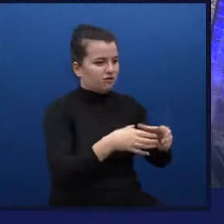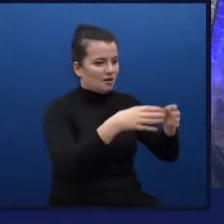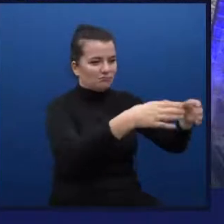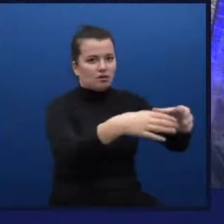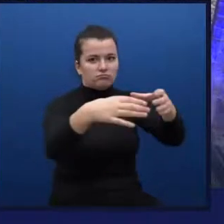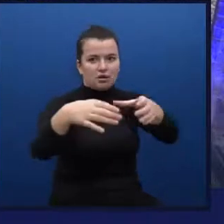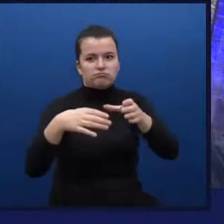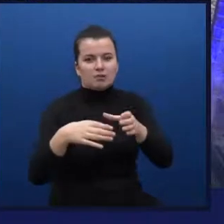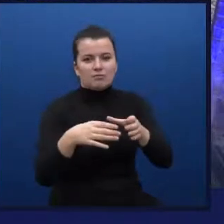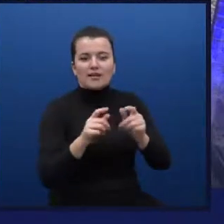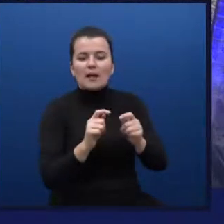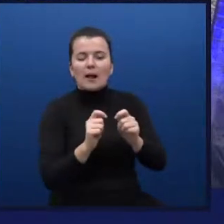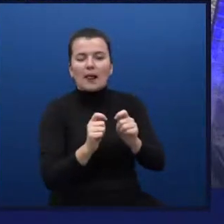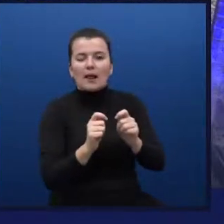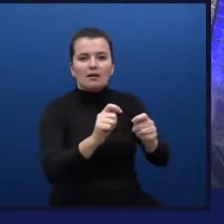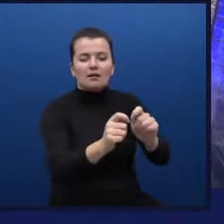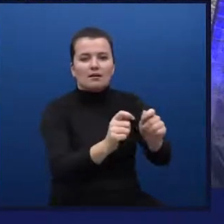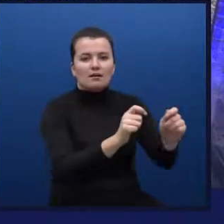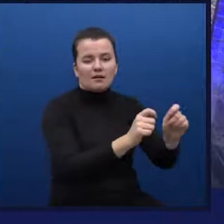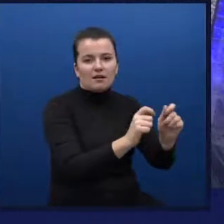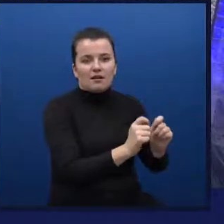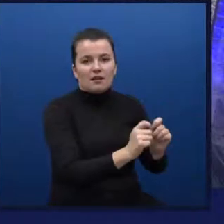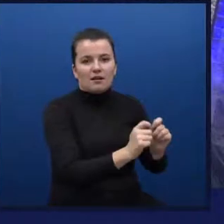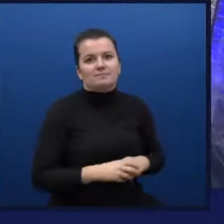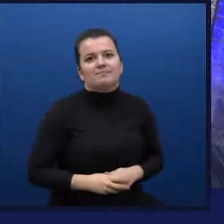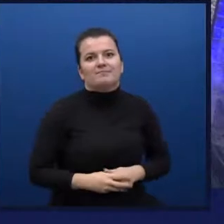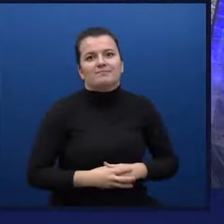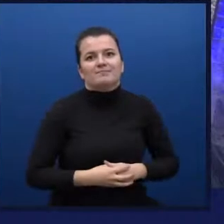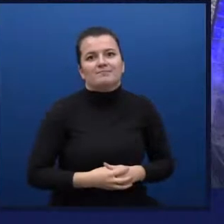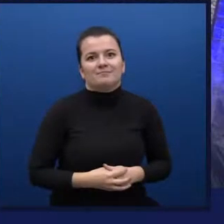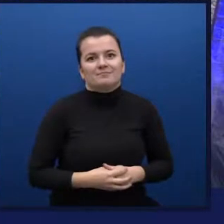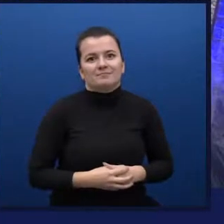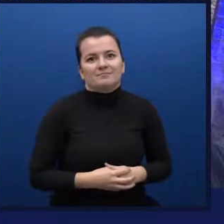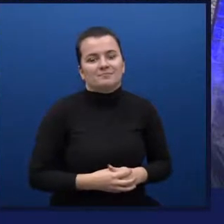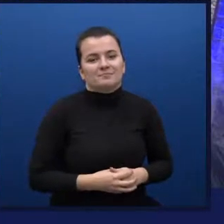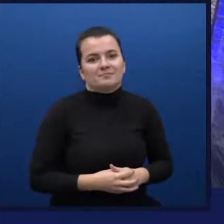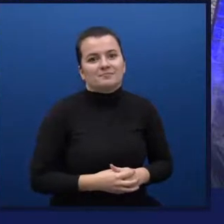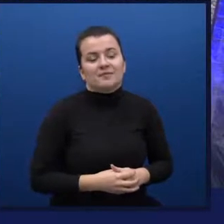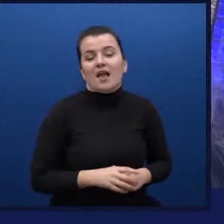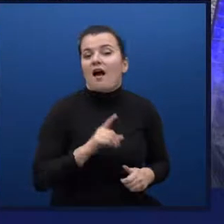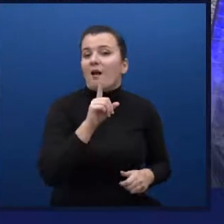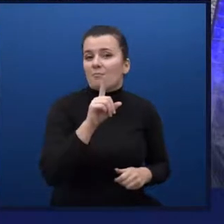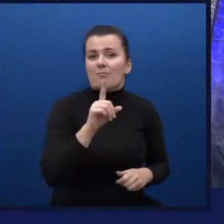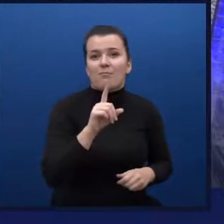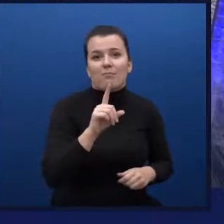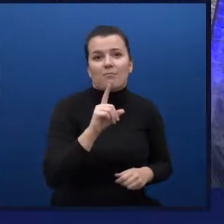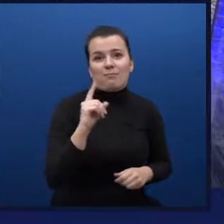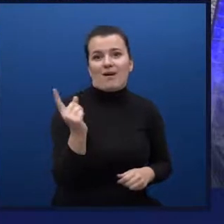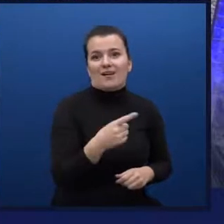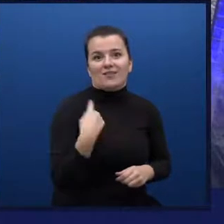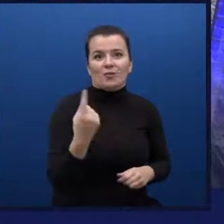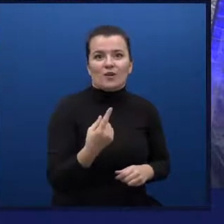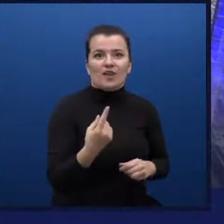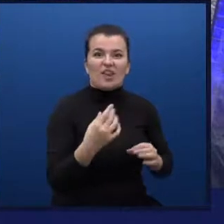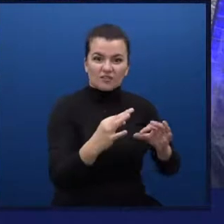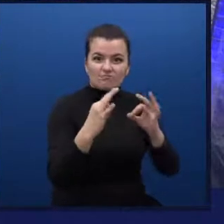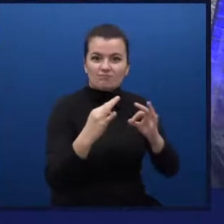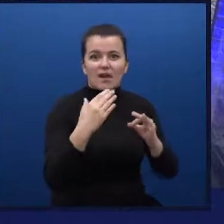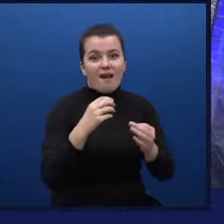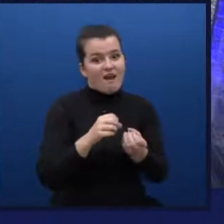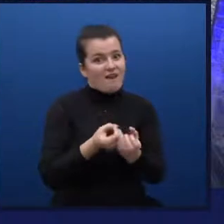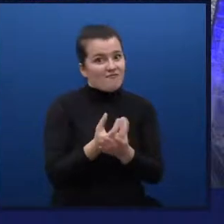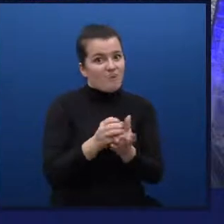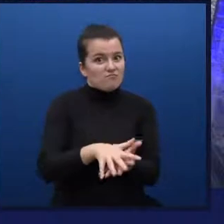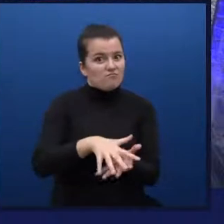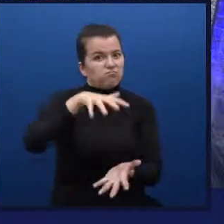but obviously we're in a much stronger position if we start off from a position with good and reliable data.